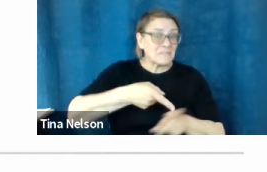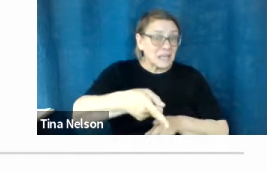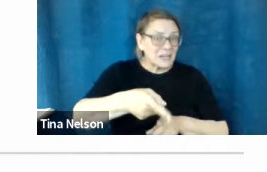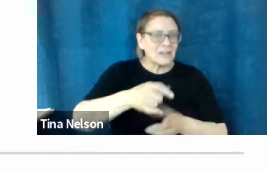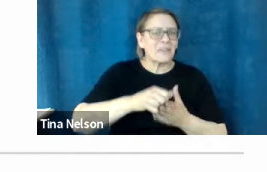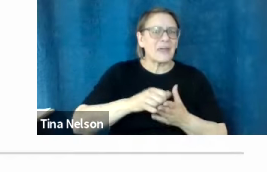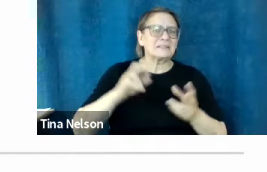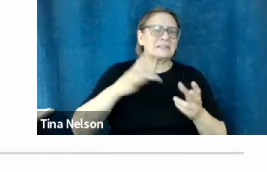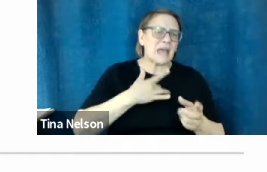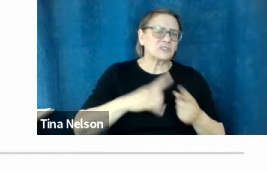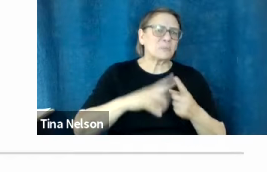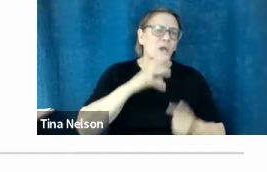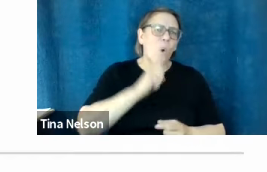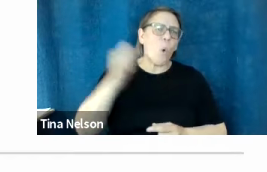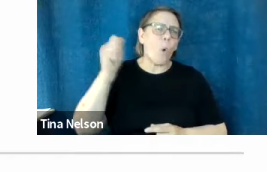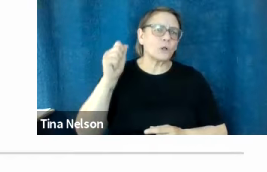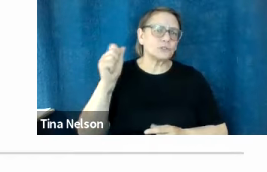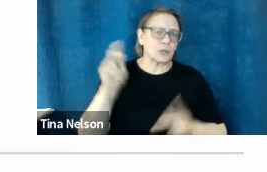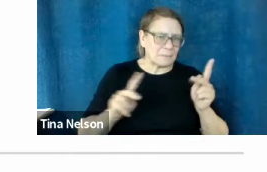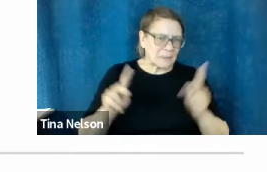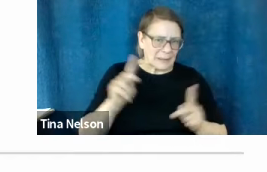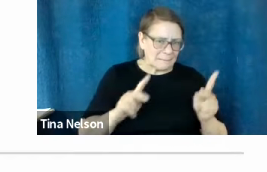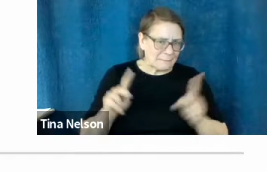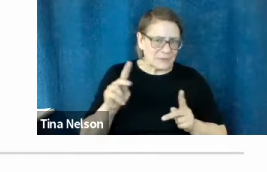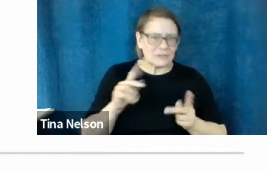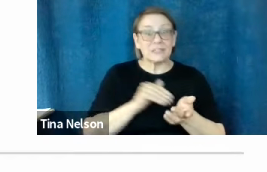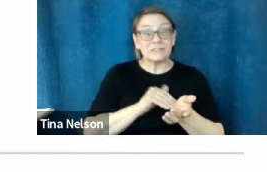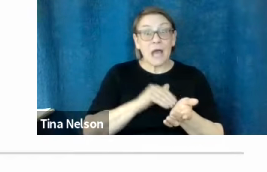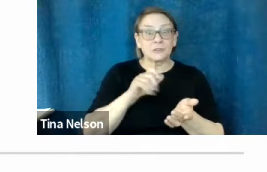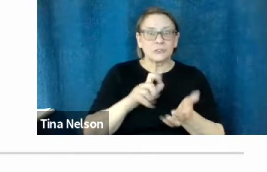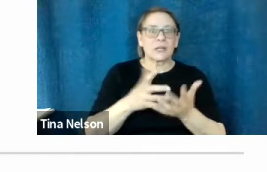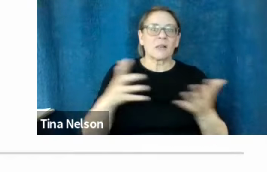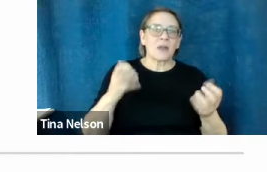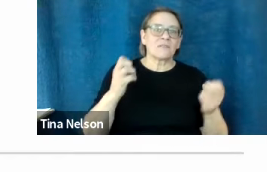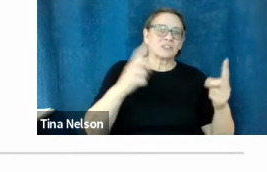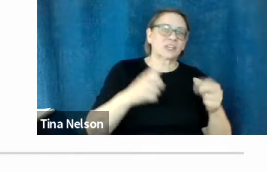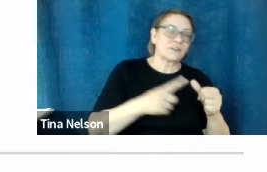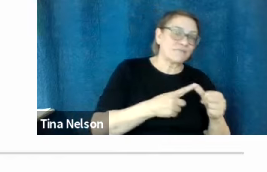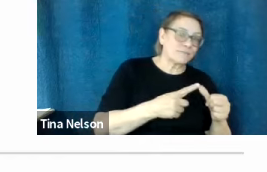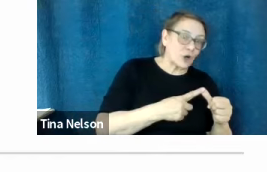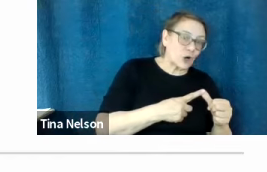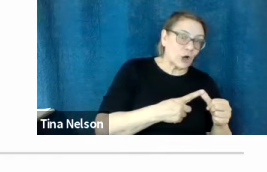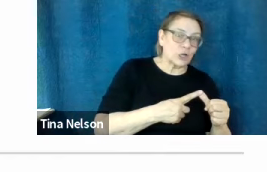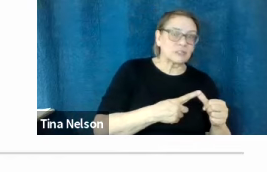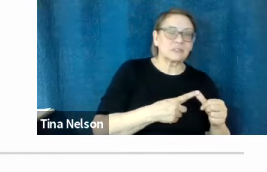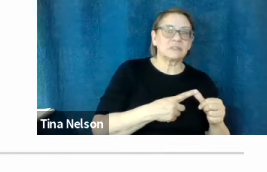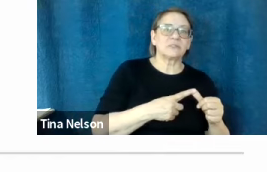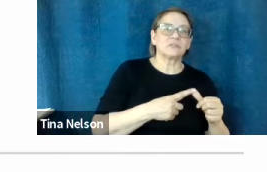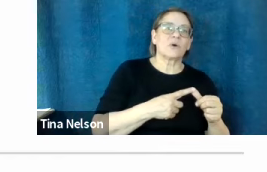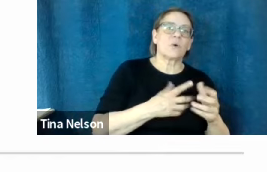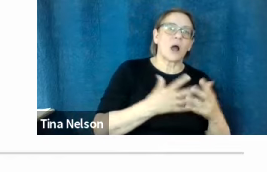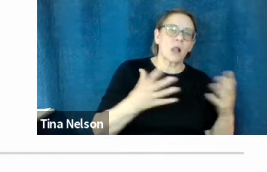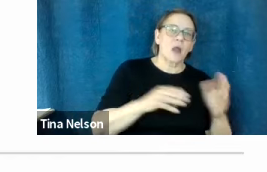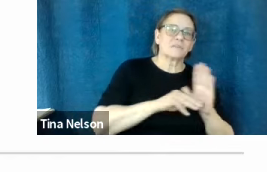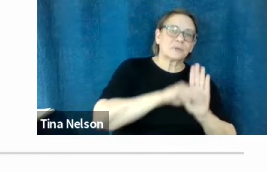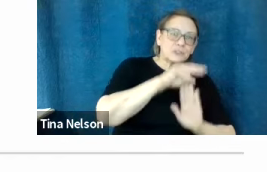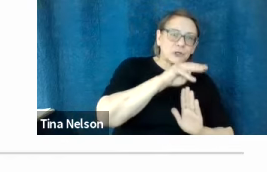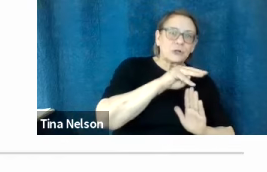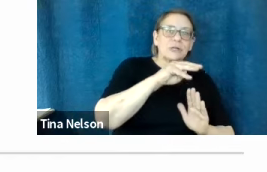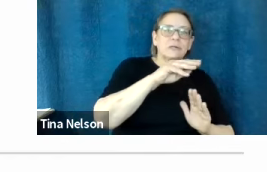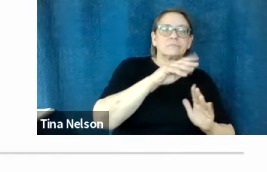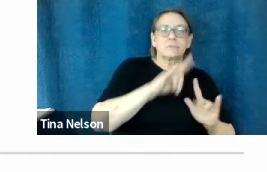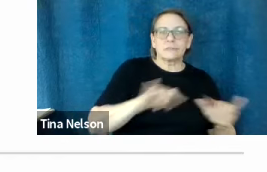older population of employment and doctors need a lot of education. And that's a field that requires a lot of maturity and so on and